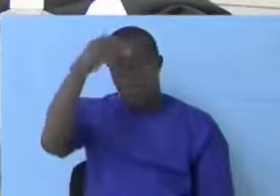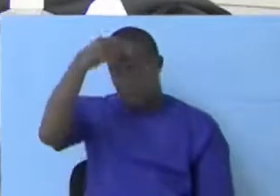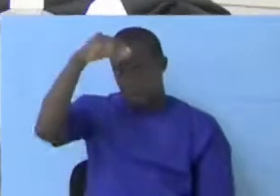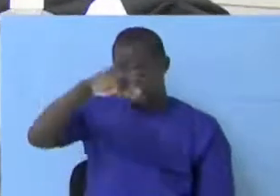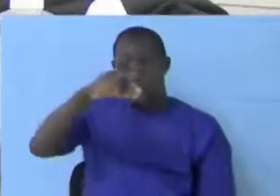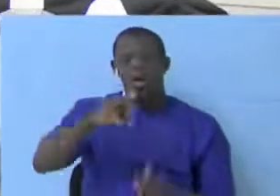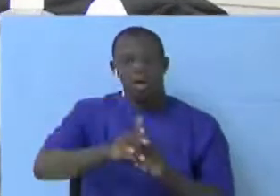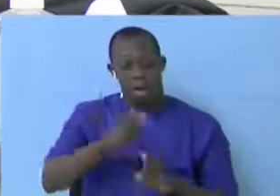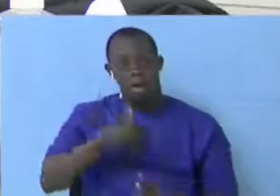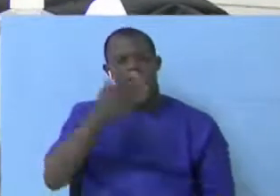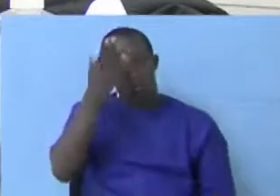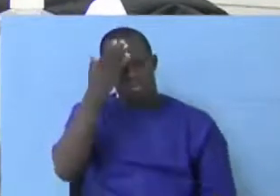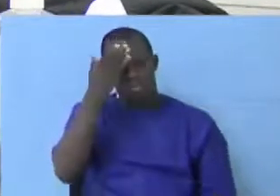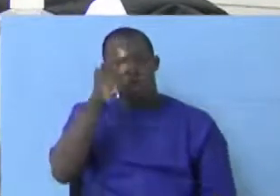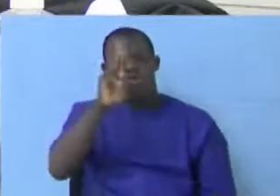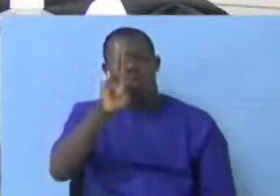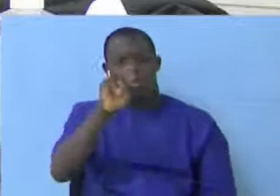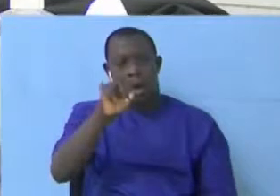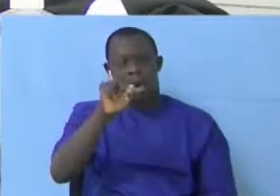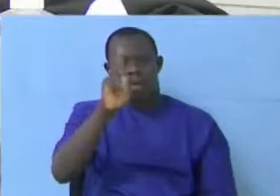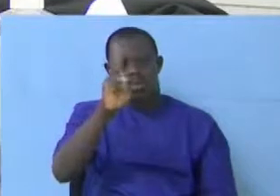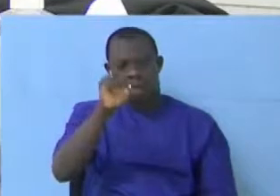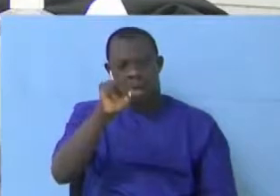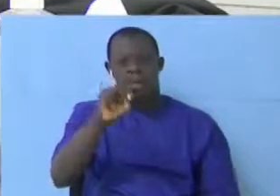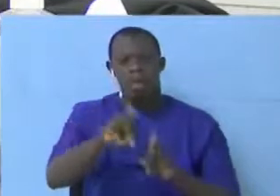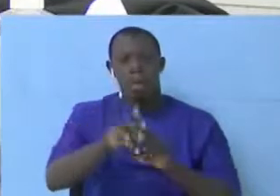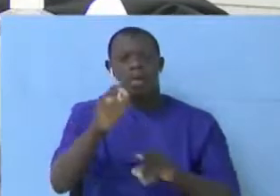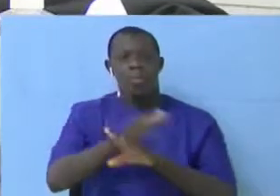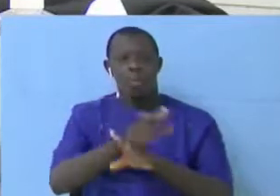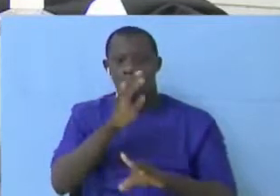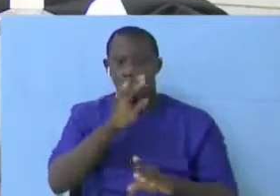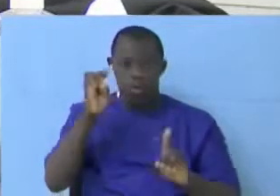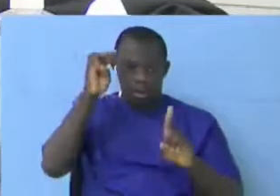UN mission came. UN fact-finding mission came.